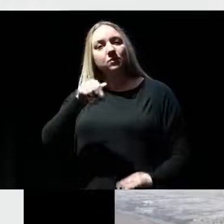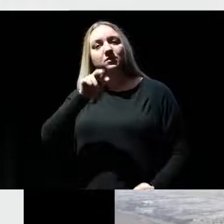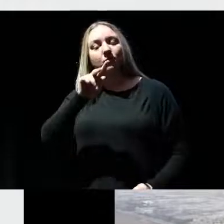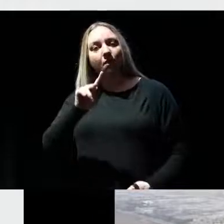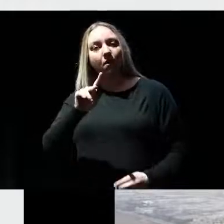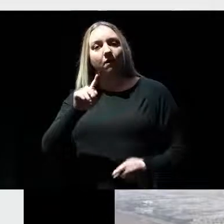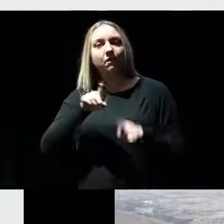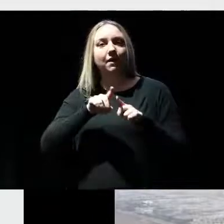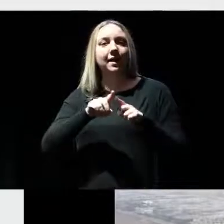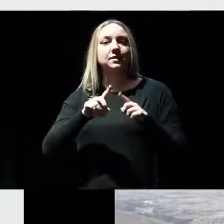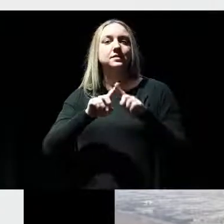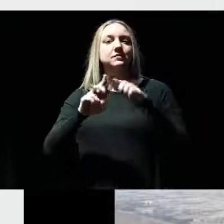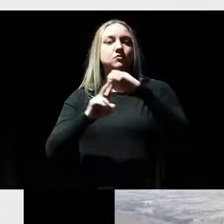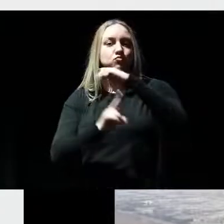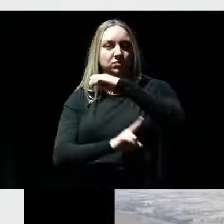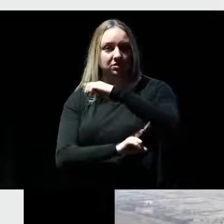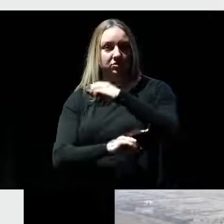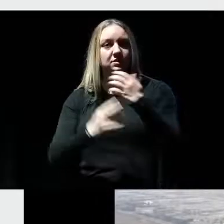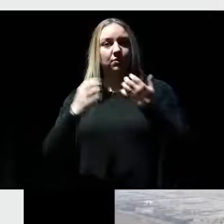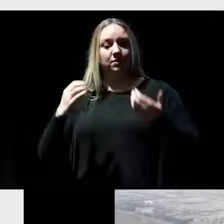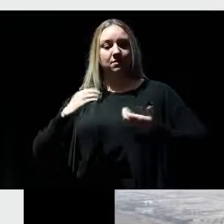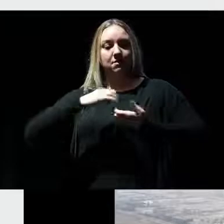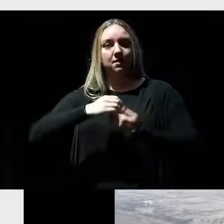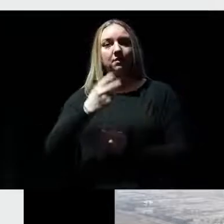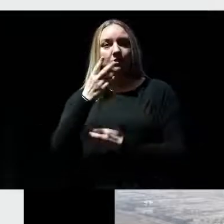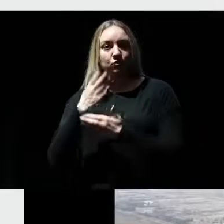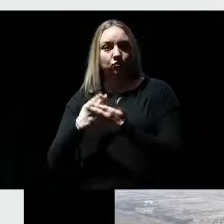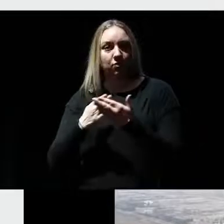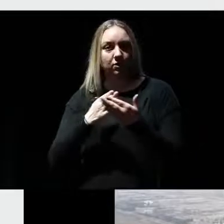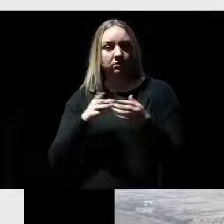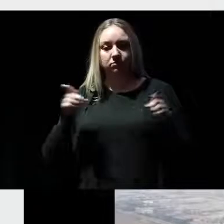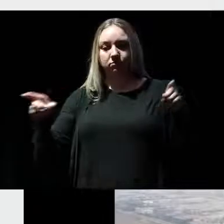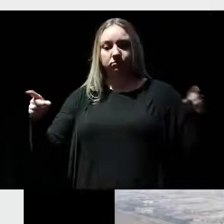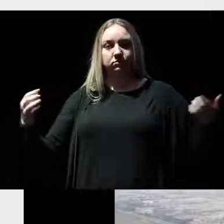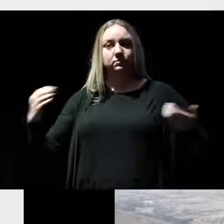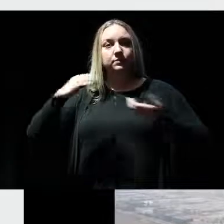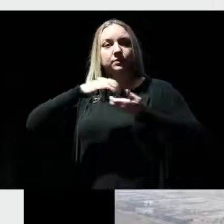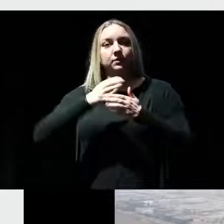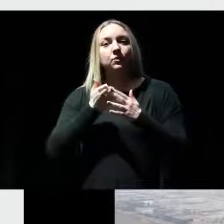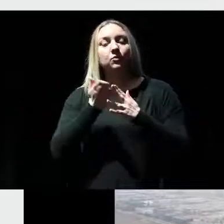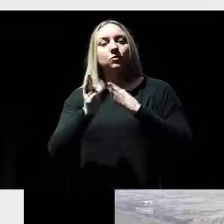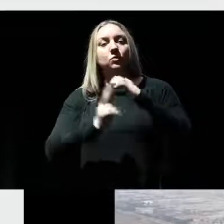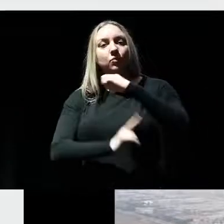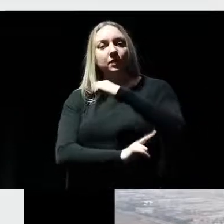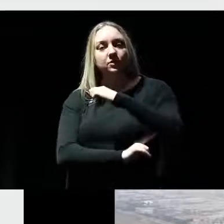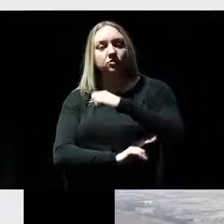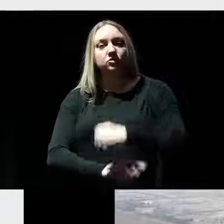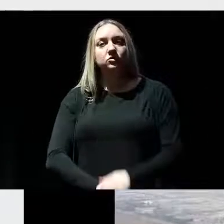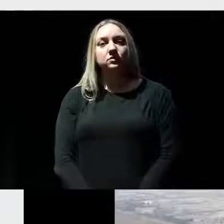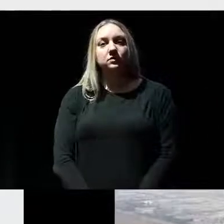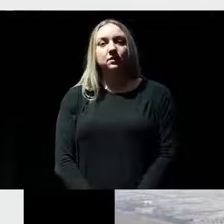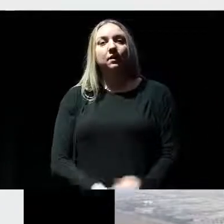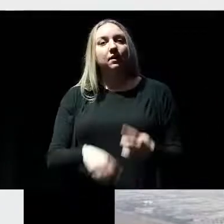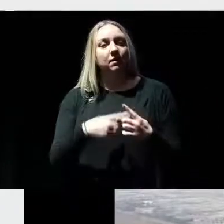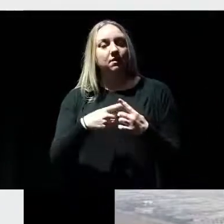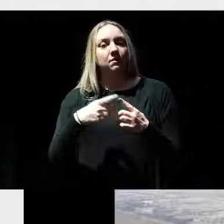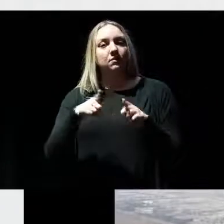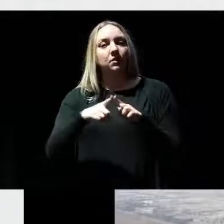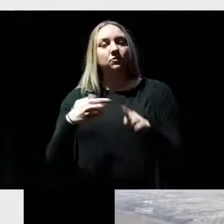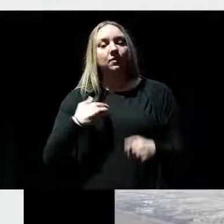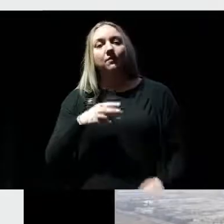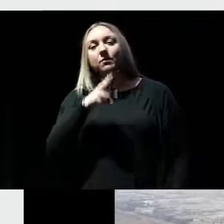connect the 2 sides of the development, to link them together. Secondly, there are a series of water elements